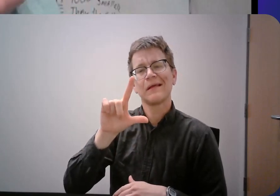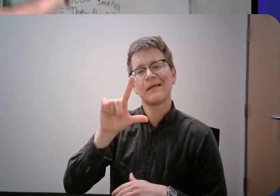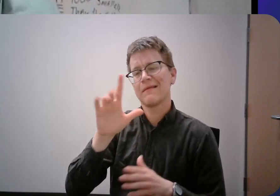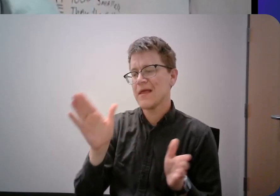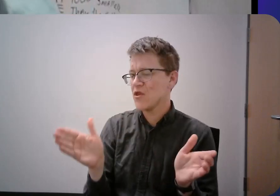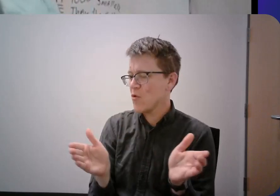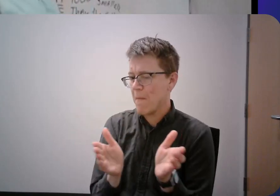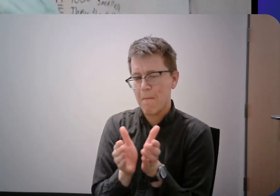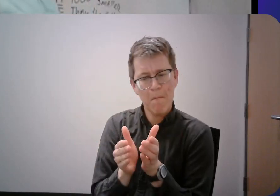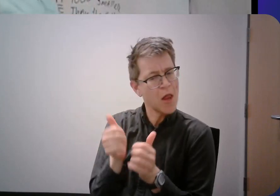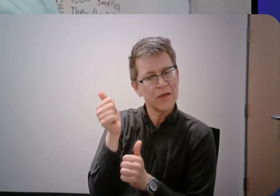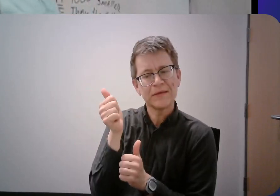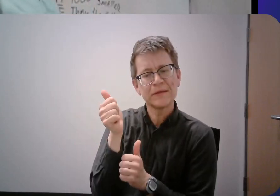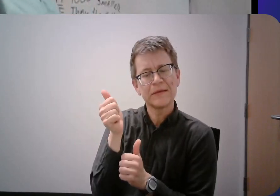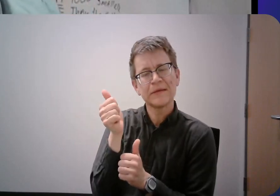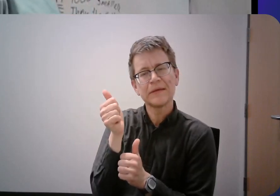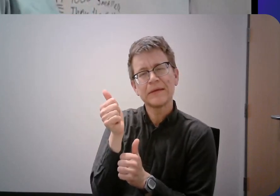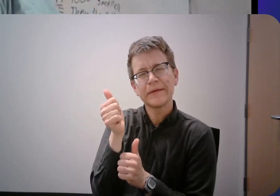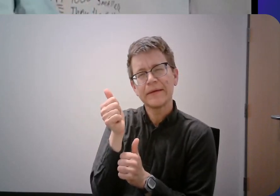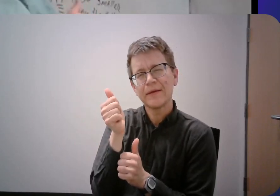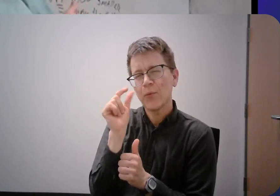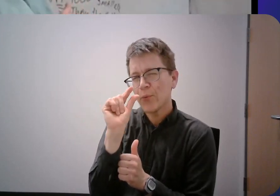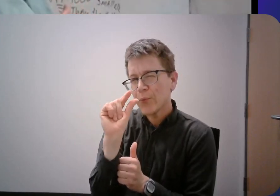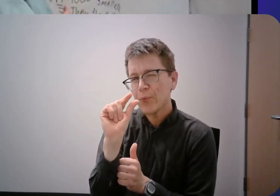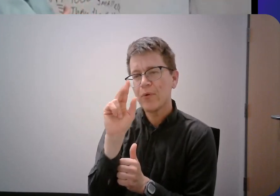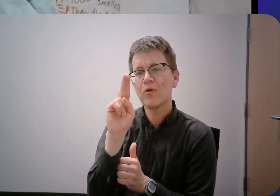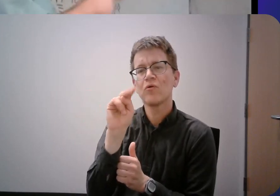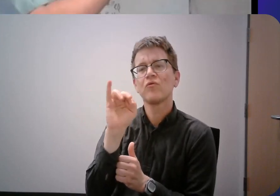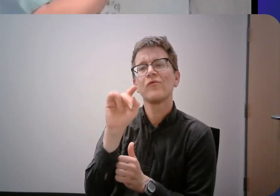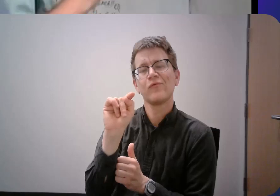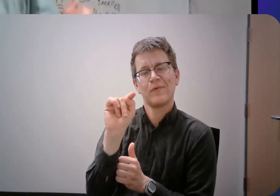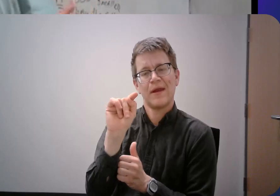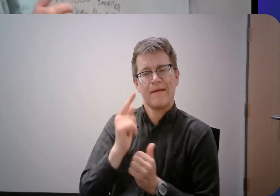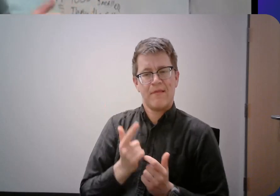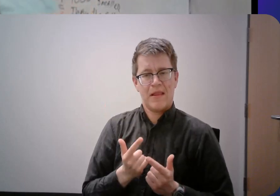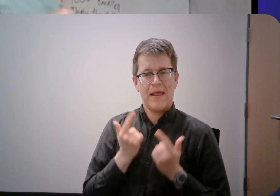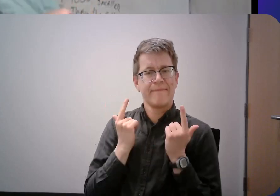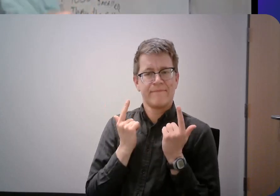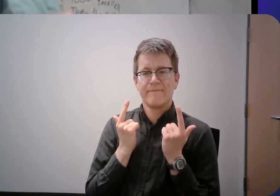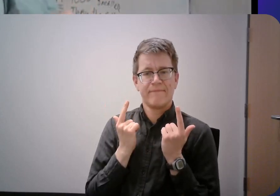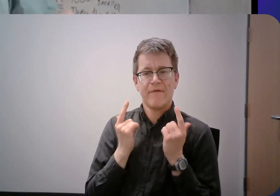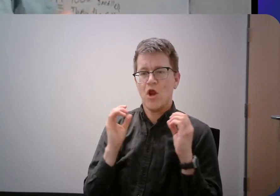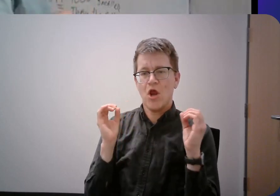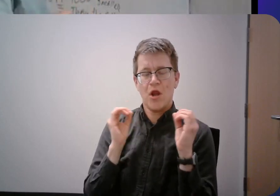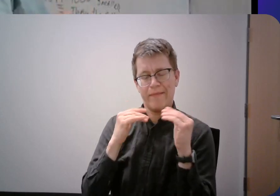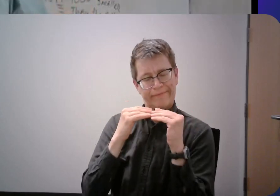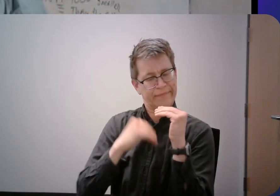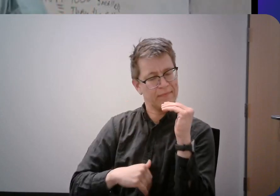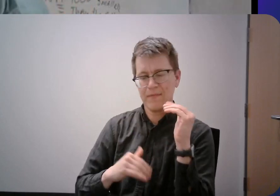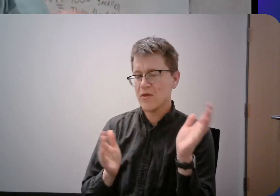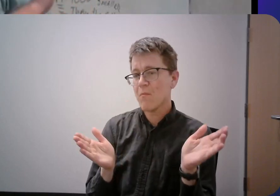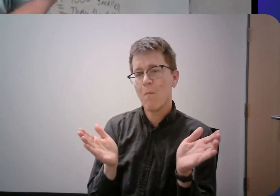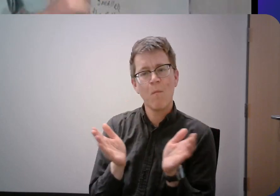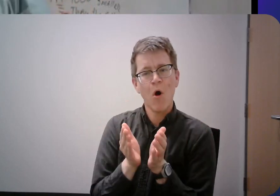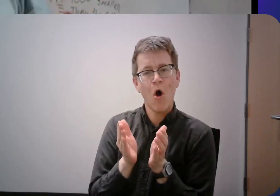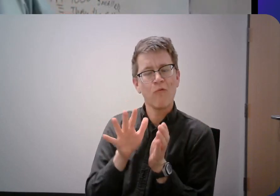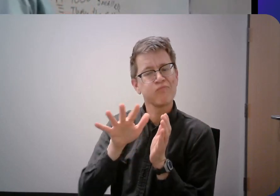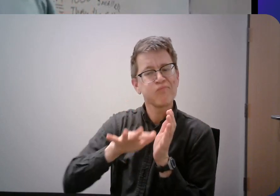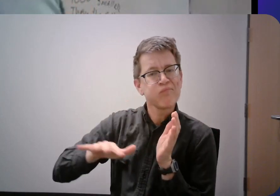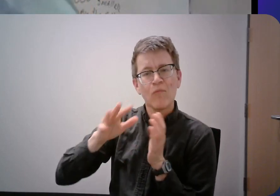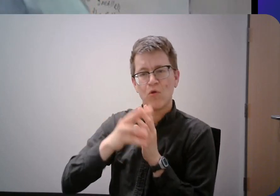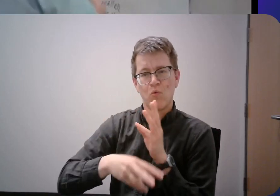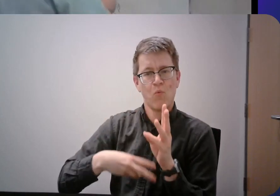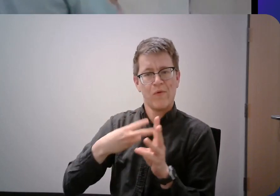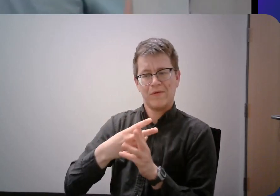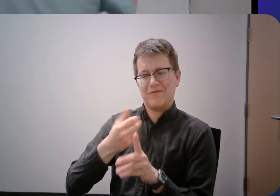of 5 characteristics. All living things, like you and me and everybody else that's alive, we share them. That's